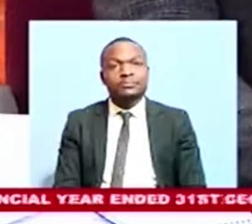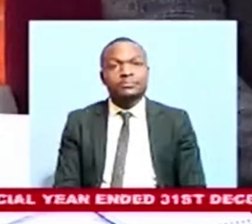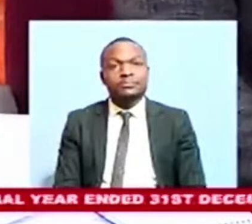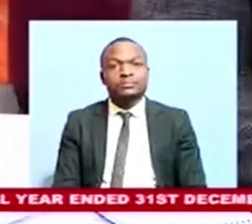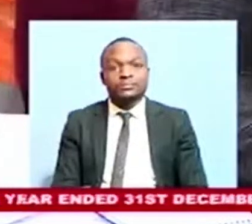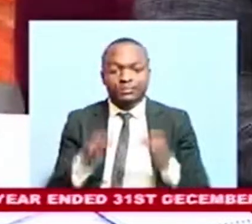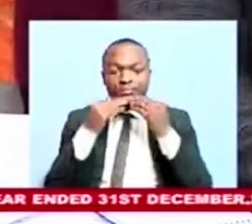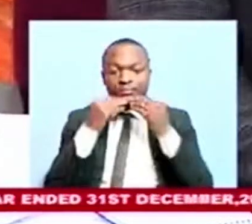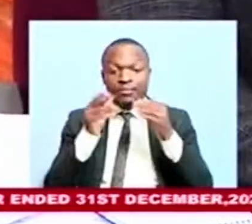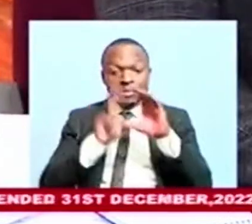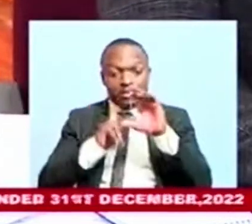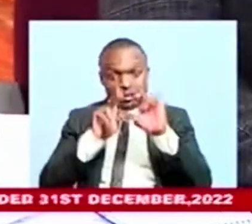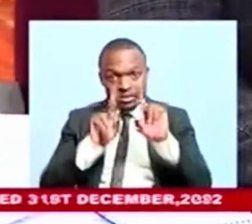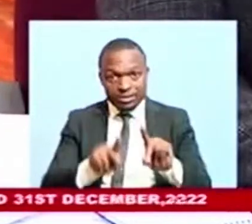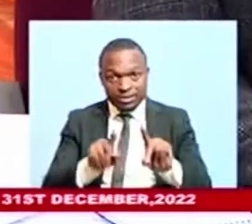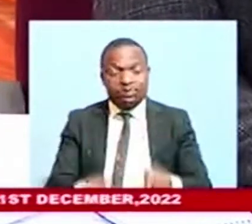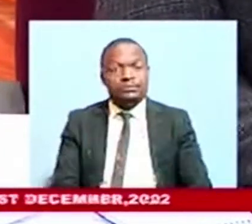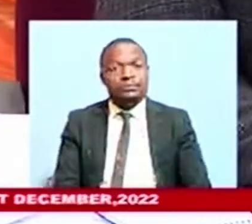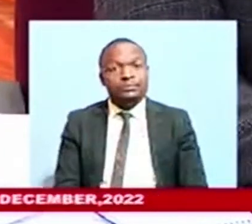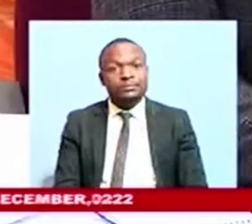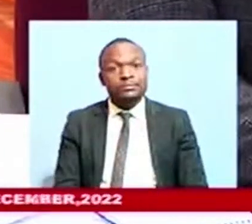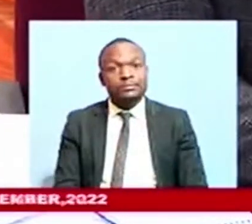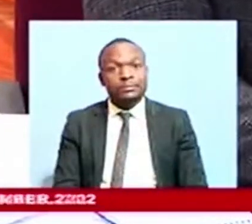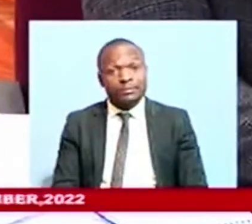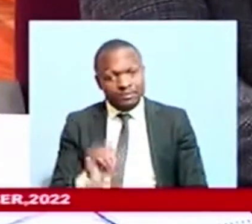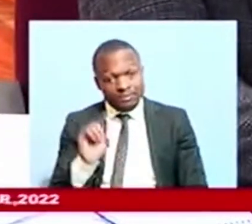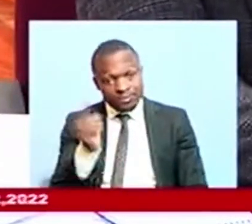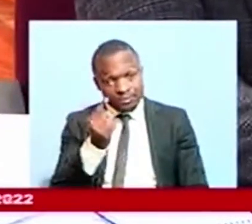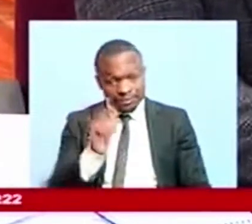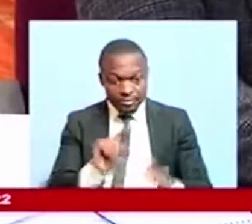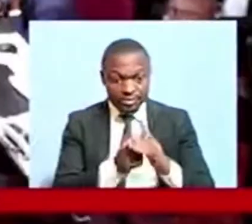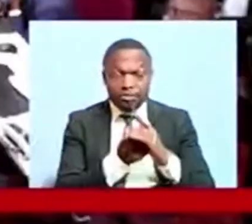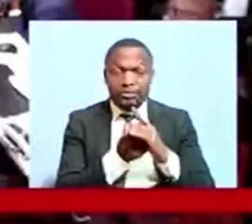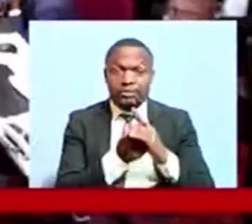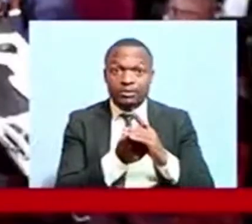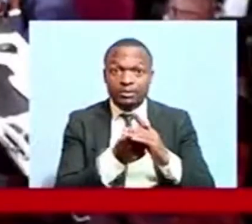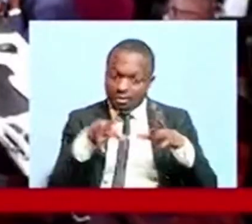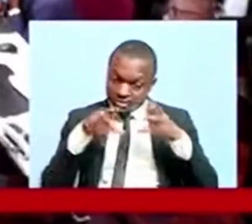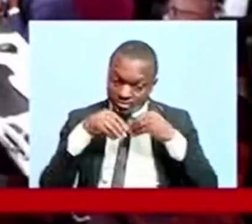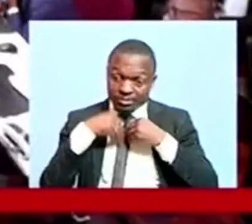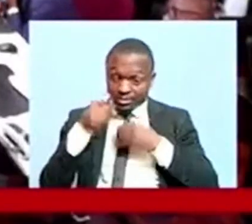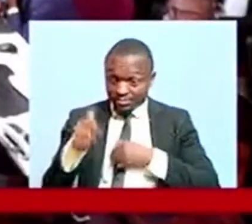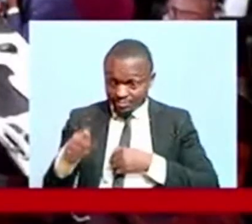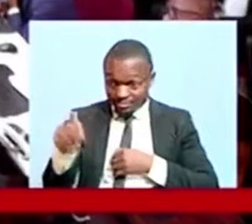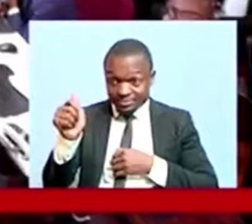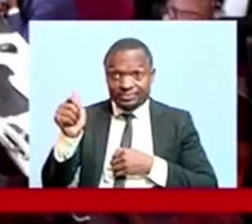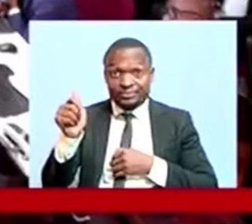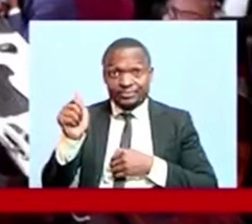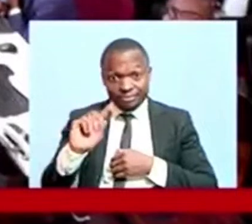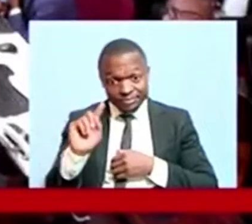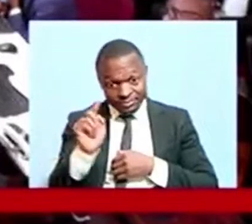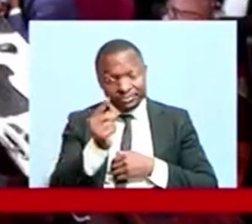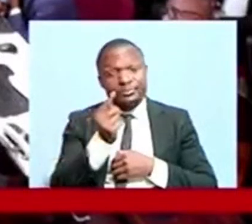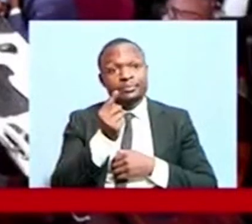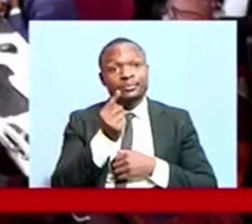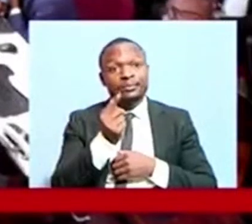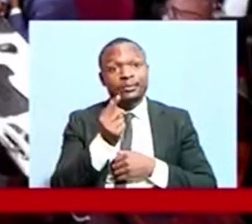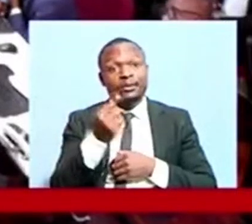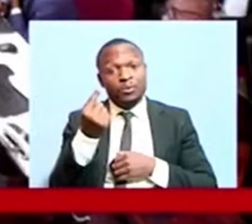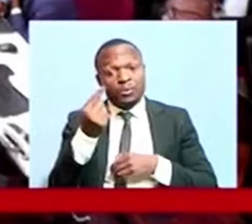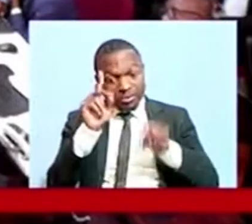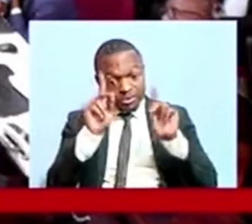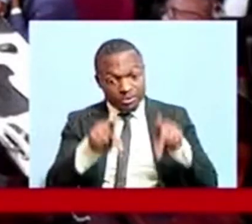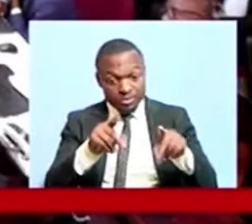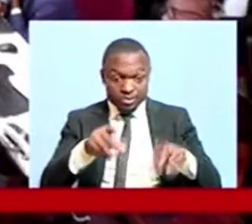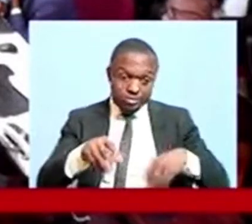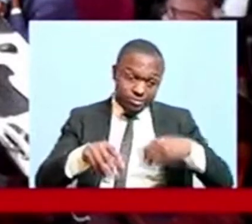Thank you, Chair. First, I'll start admitting myself also, because I was one of the person who was